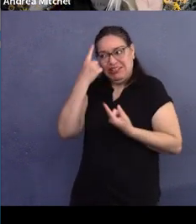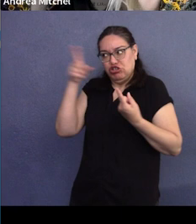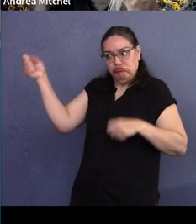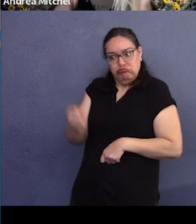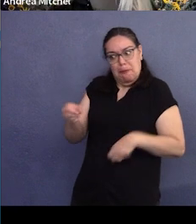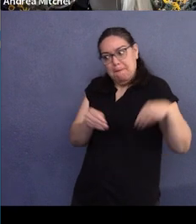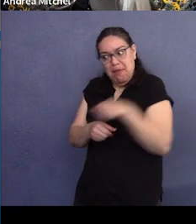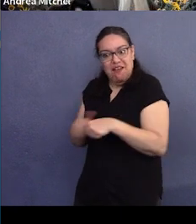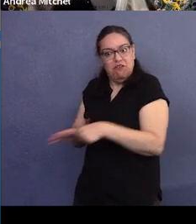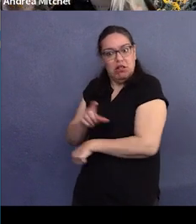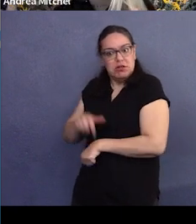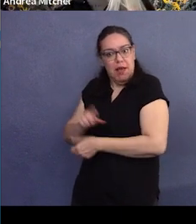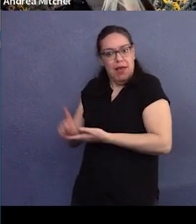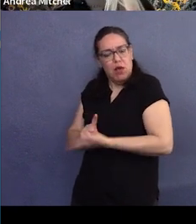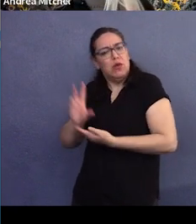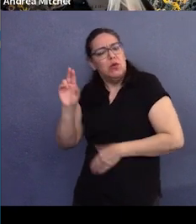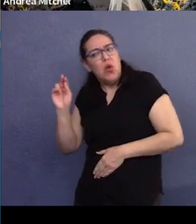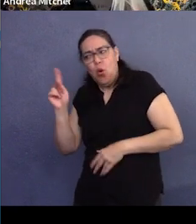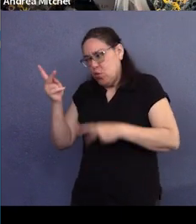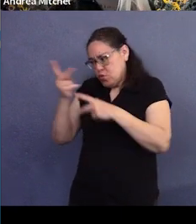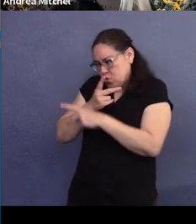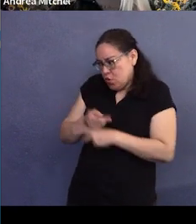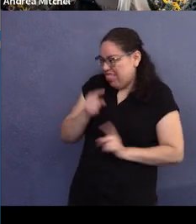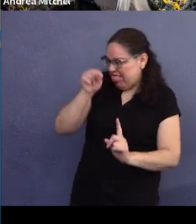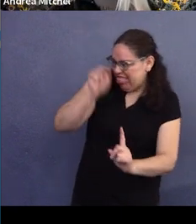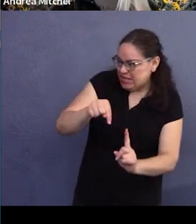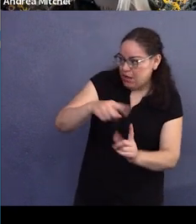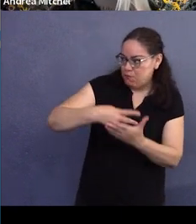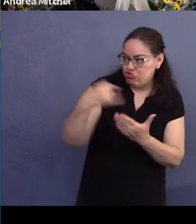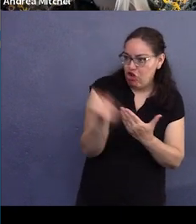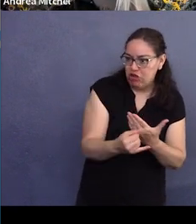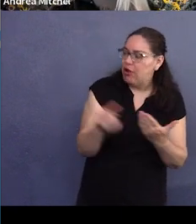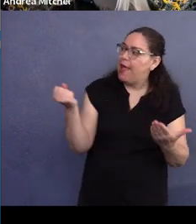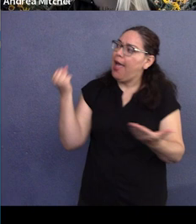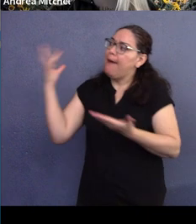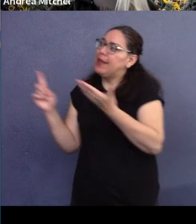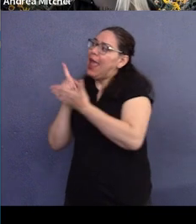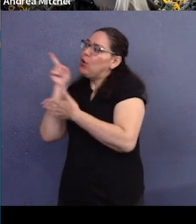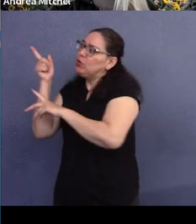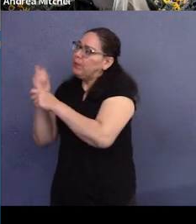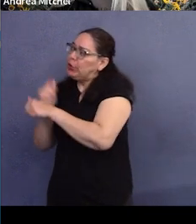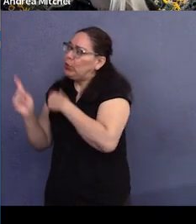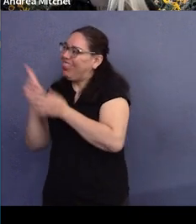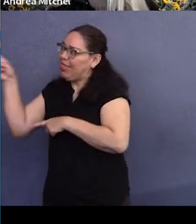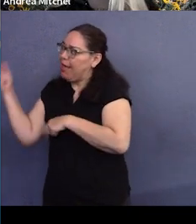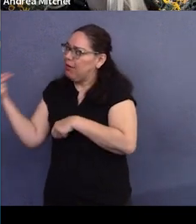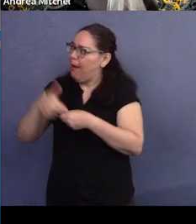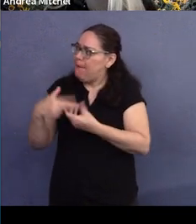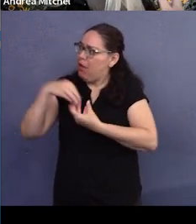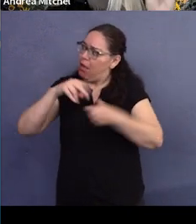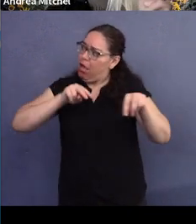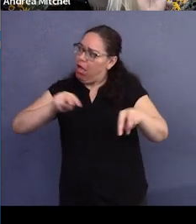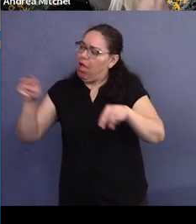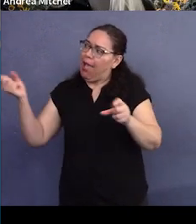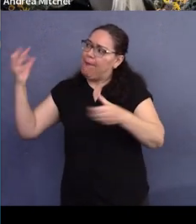You just have to think of how many hours per week they would be working on the project, and then you would figure out if what their